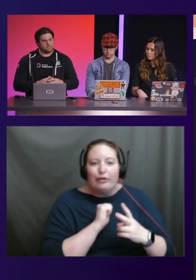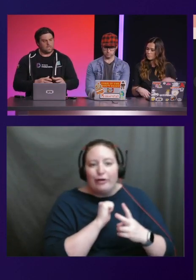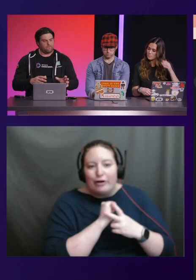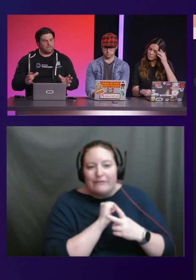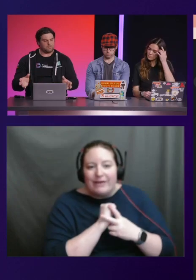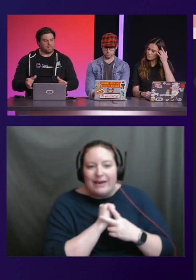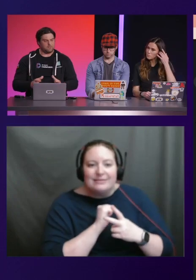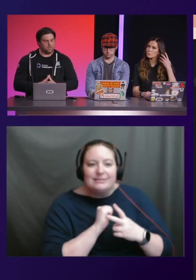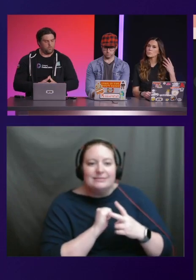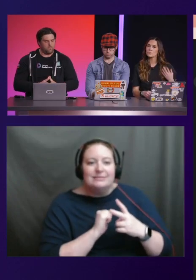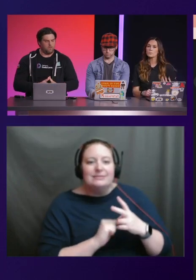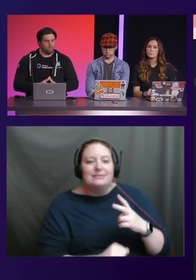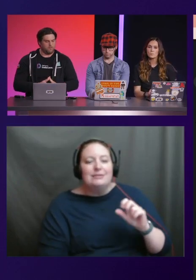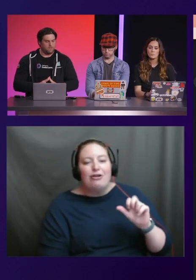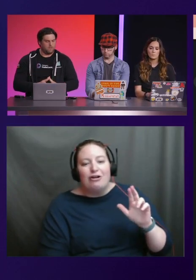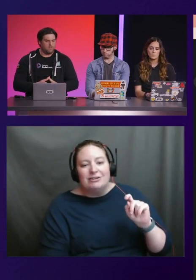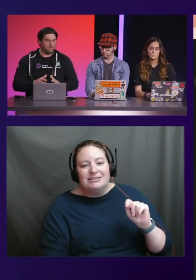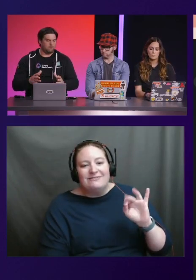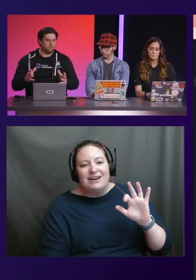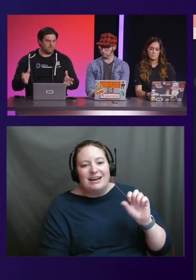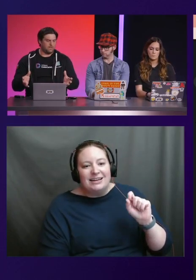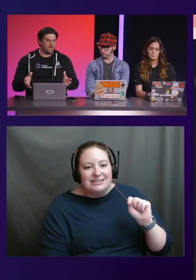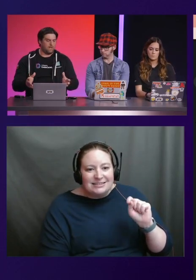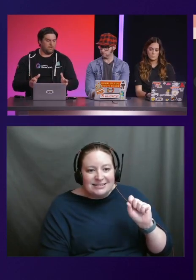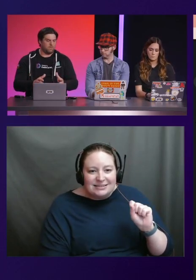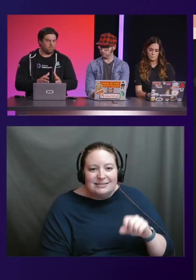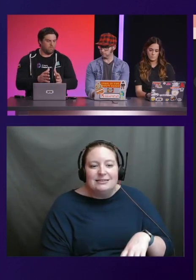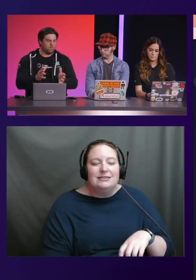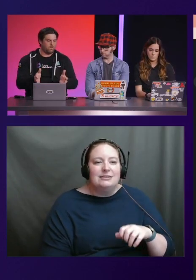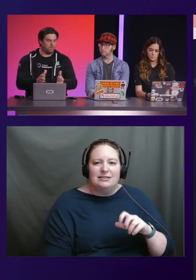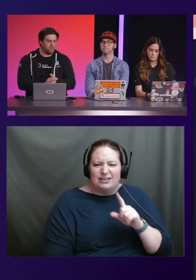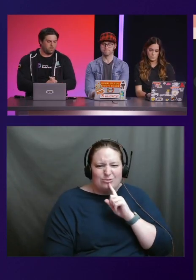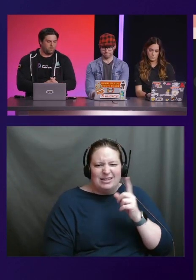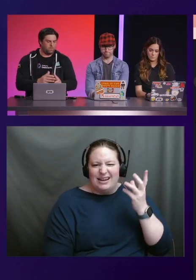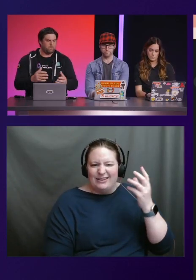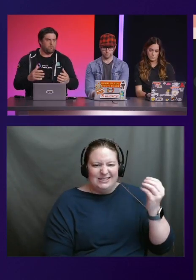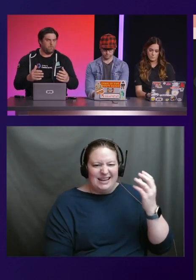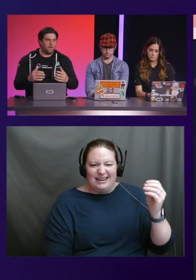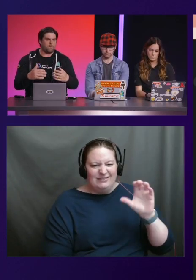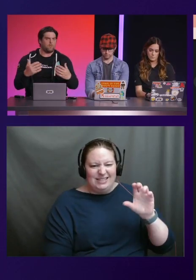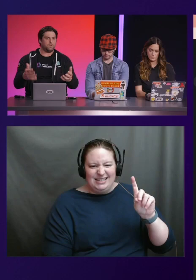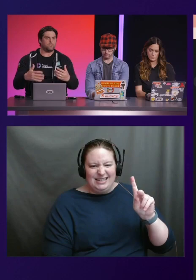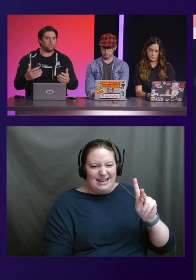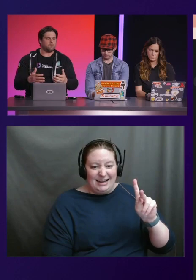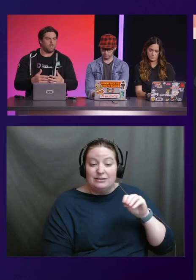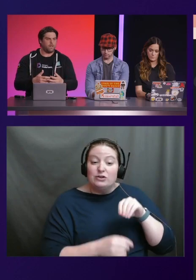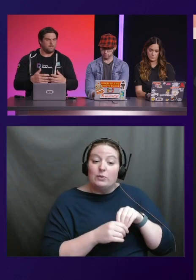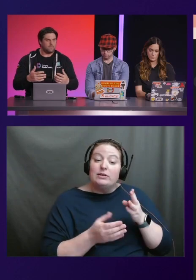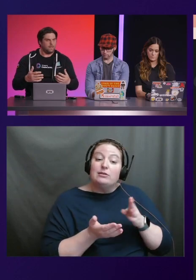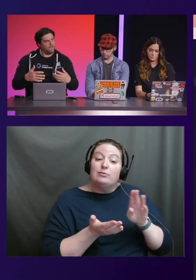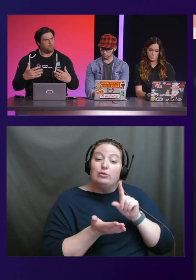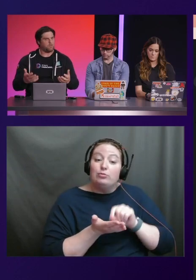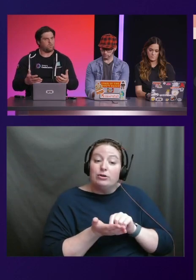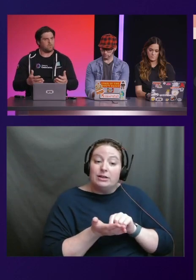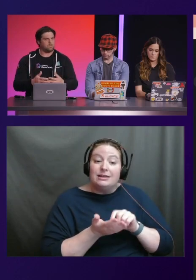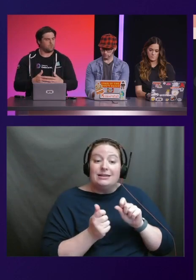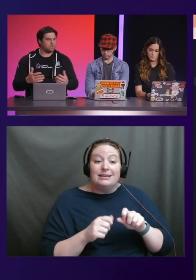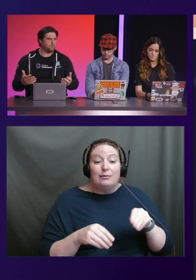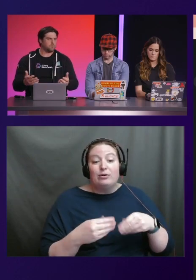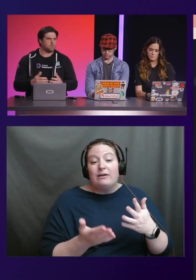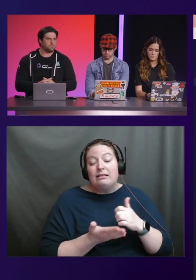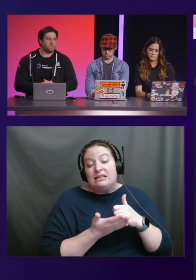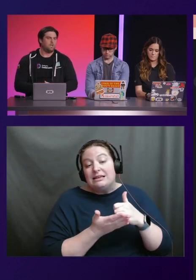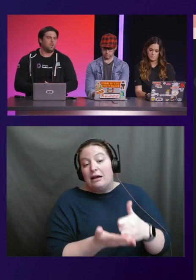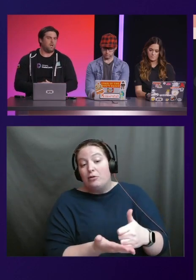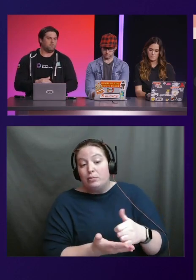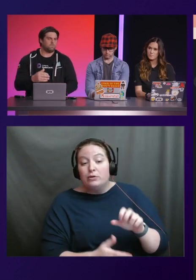is kind of outside the scope of CDK. So within the blueprint, we have the ability to provide these like helper utilities or these